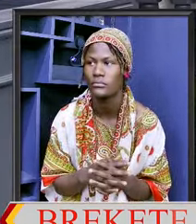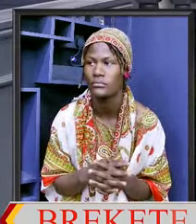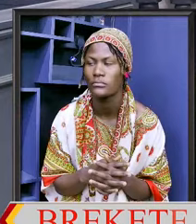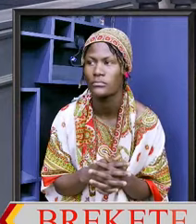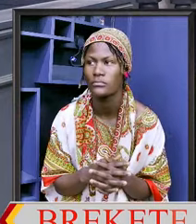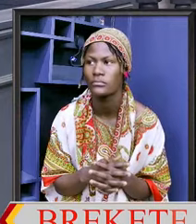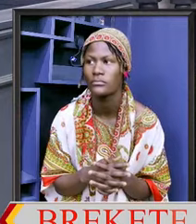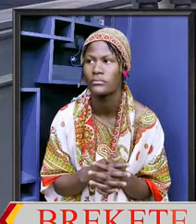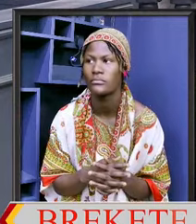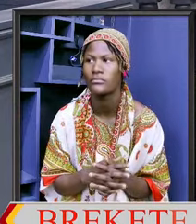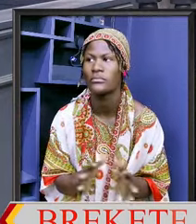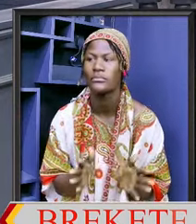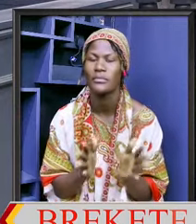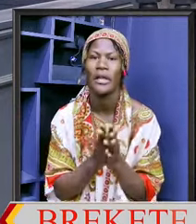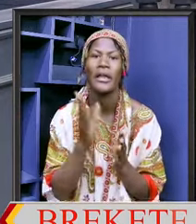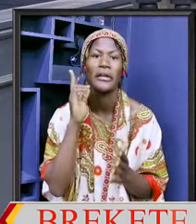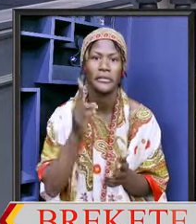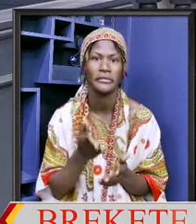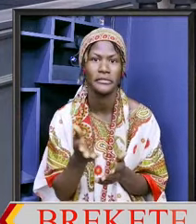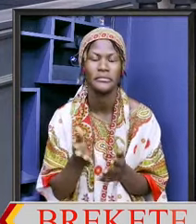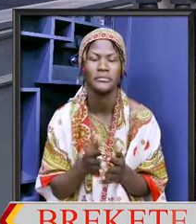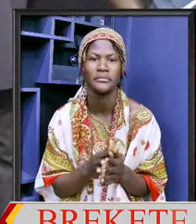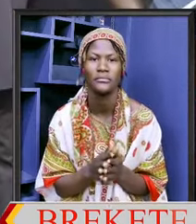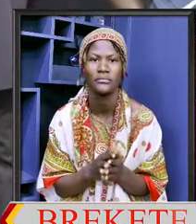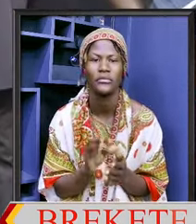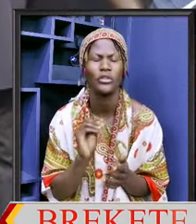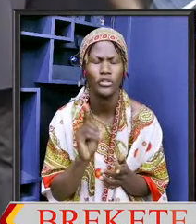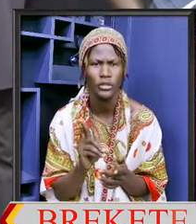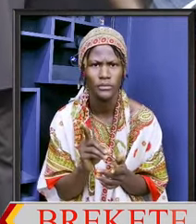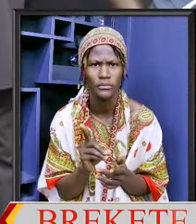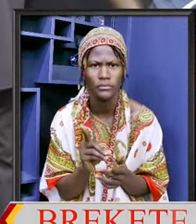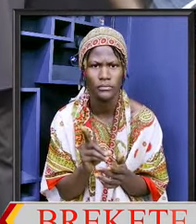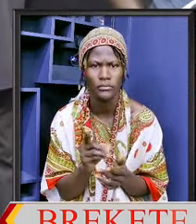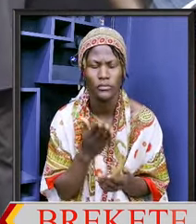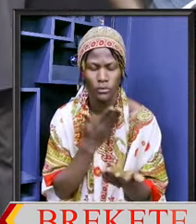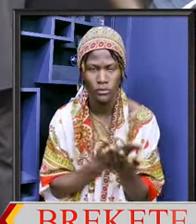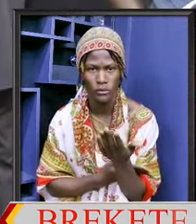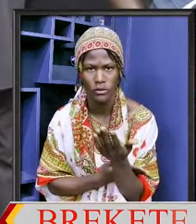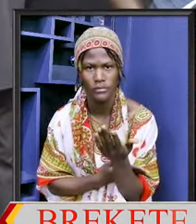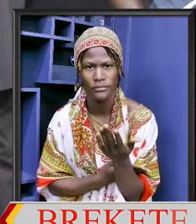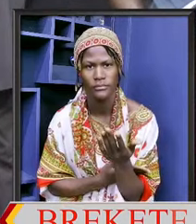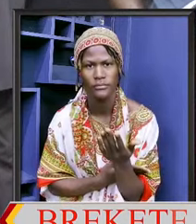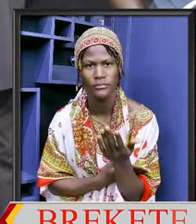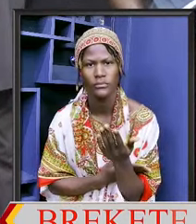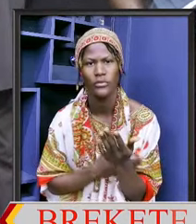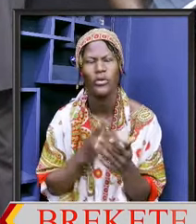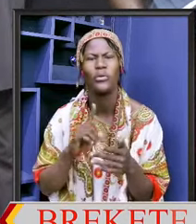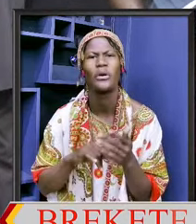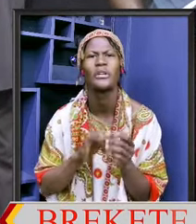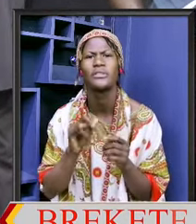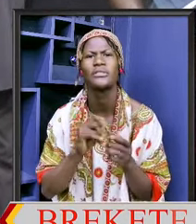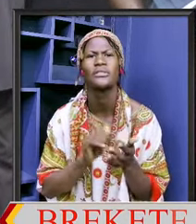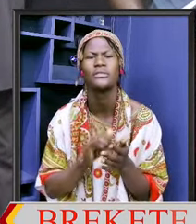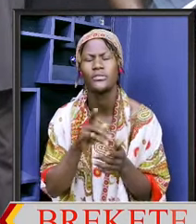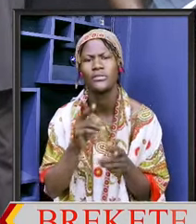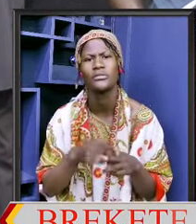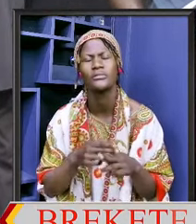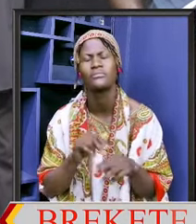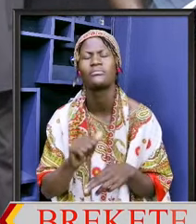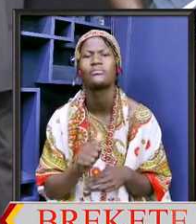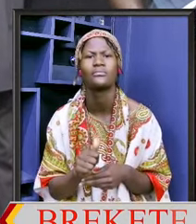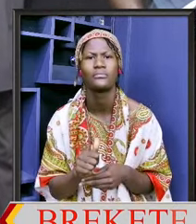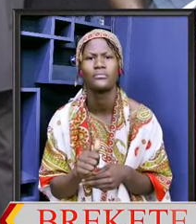hand. Ask him. He there with you now. Good morning, okay. Sir. Okay. Good morning. I beg, what can be done your name again? My name is